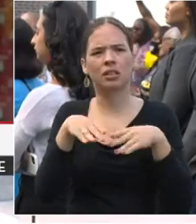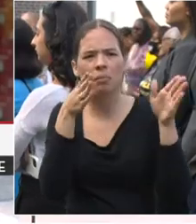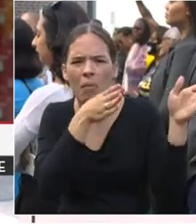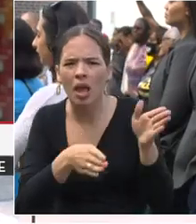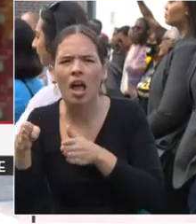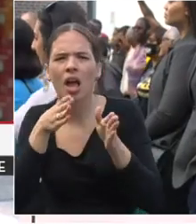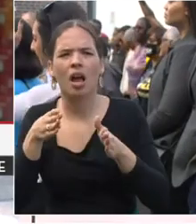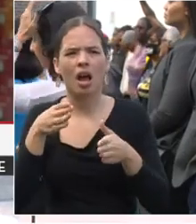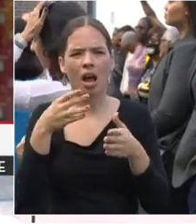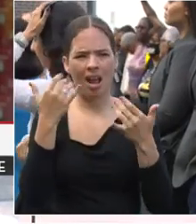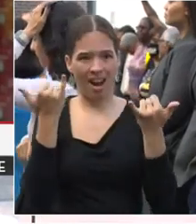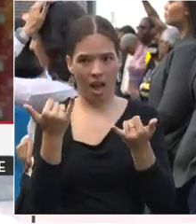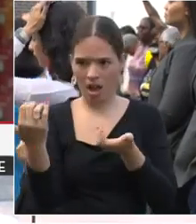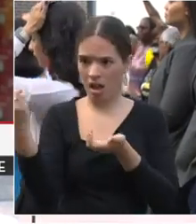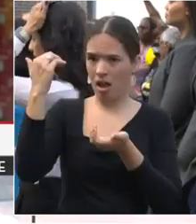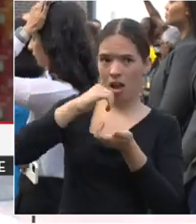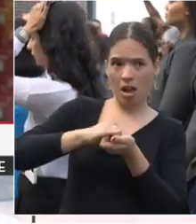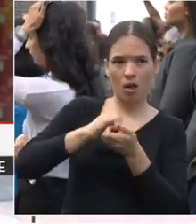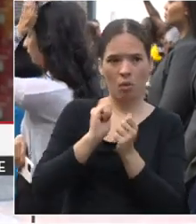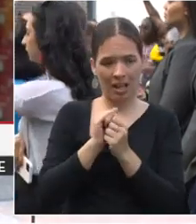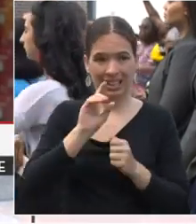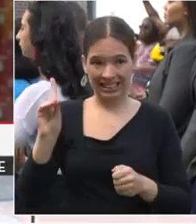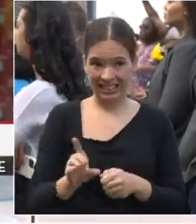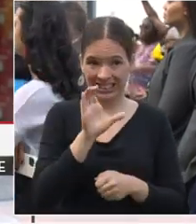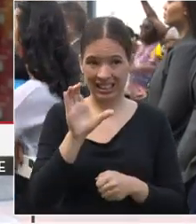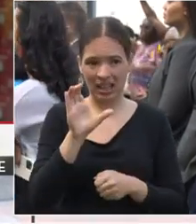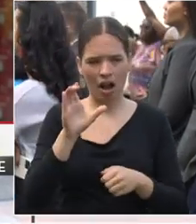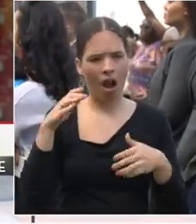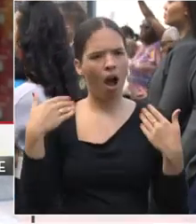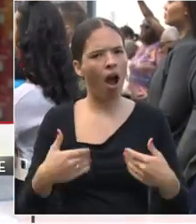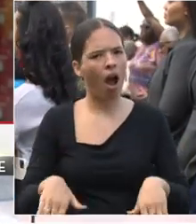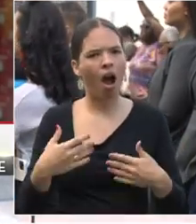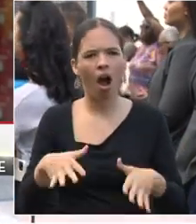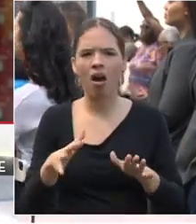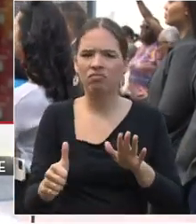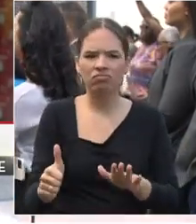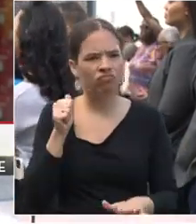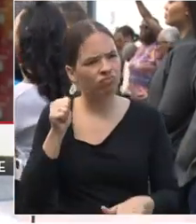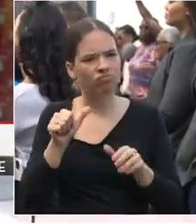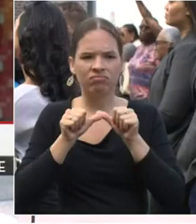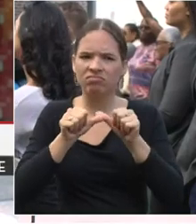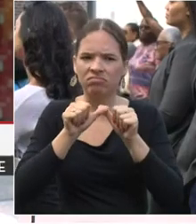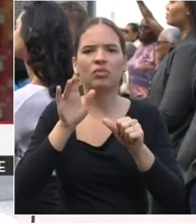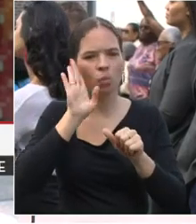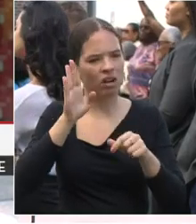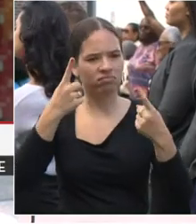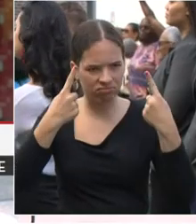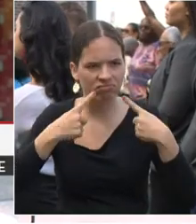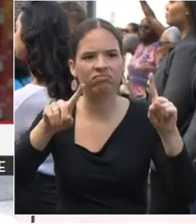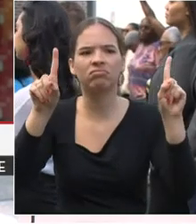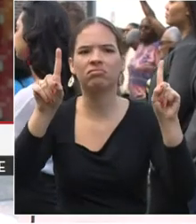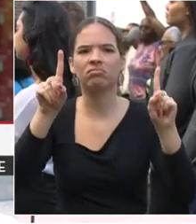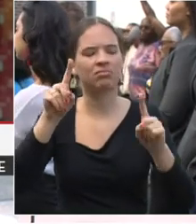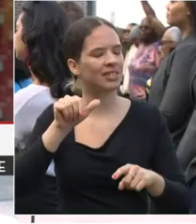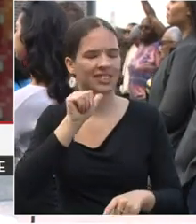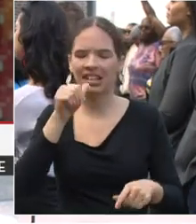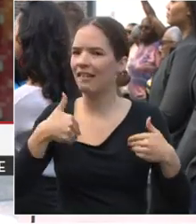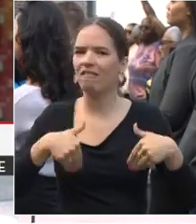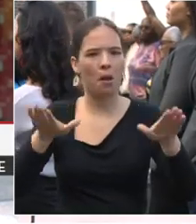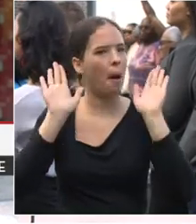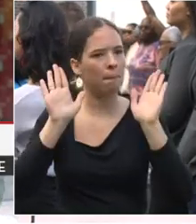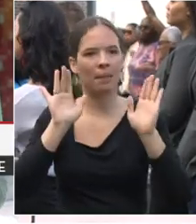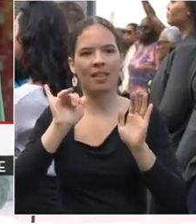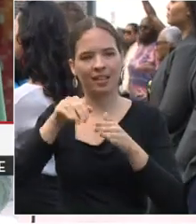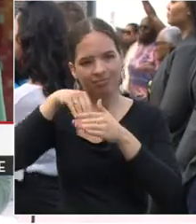the partnership with the district, that will not fail and will not cease once we walk into these doors.